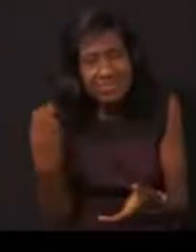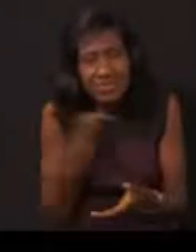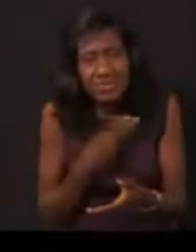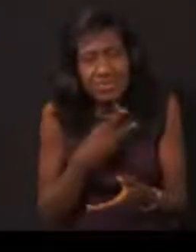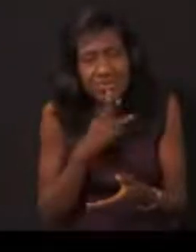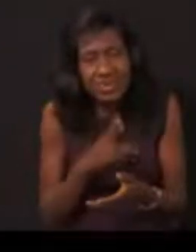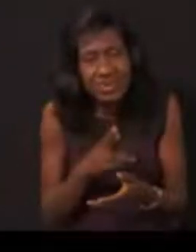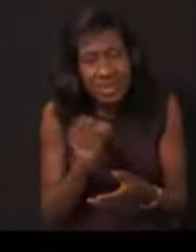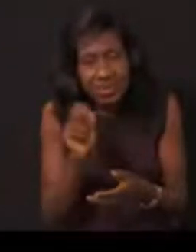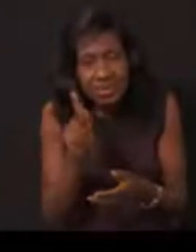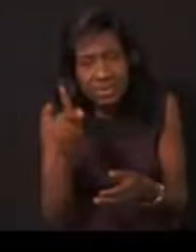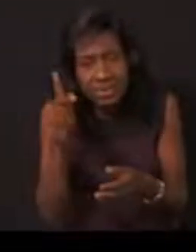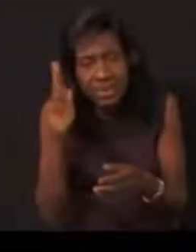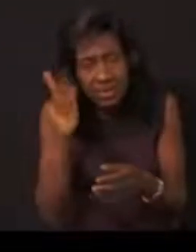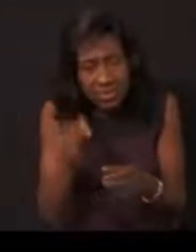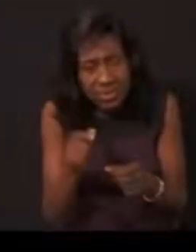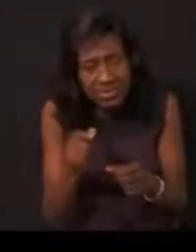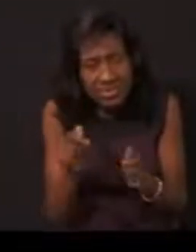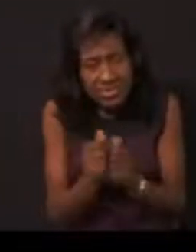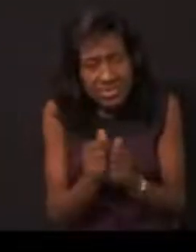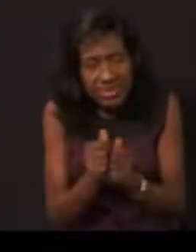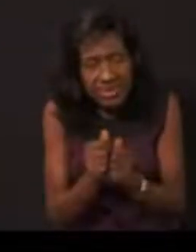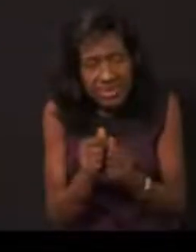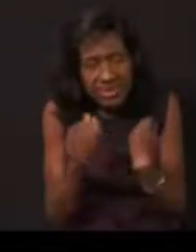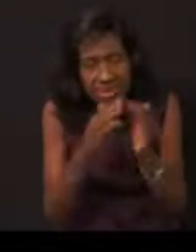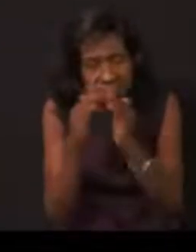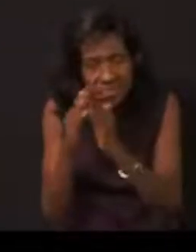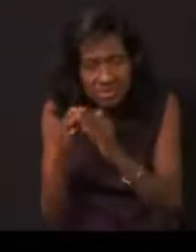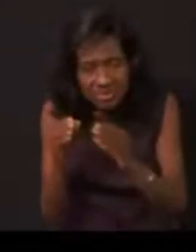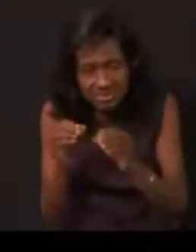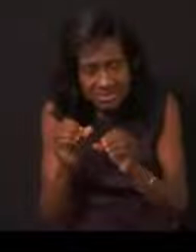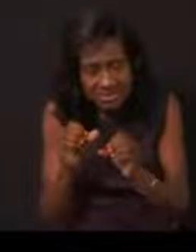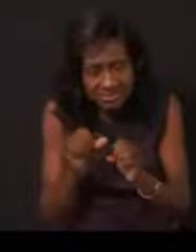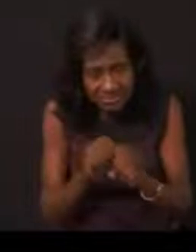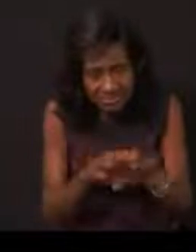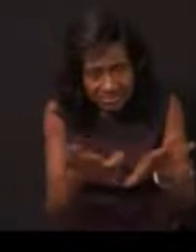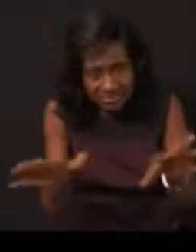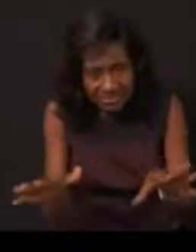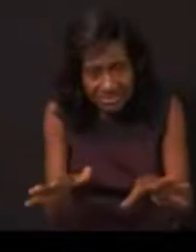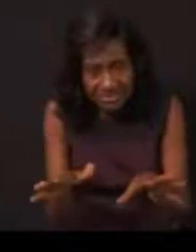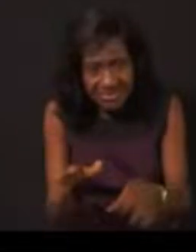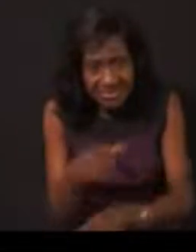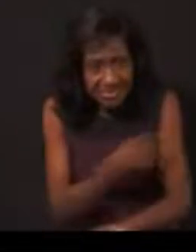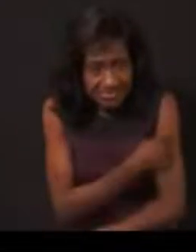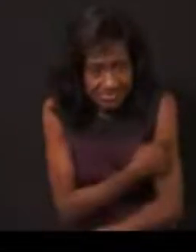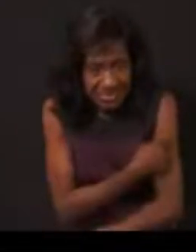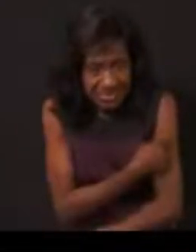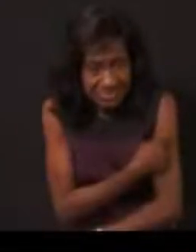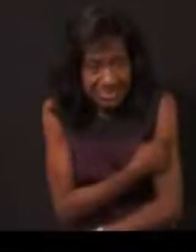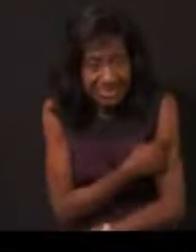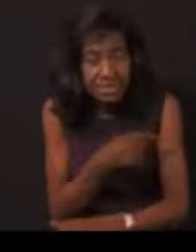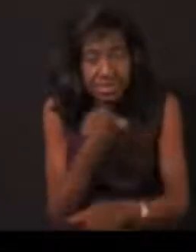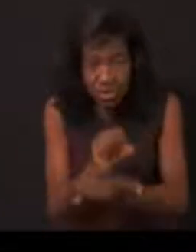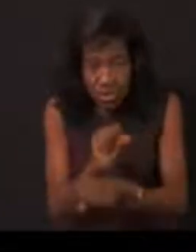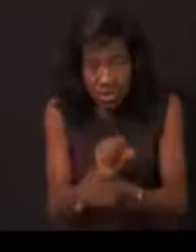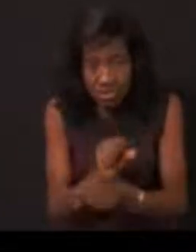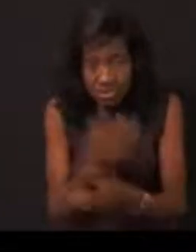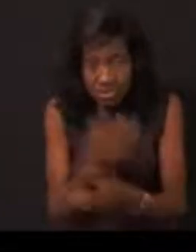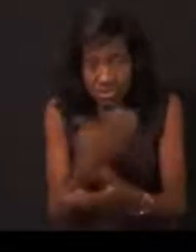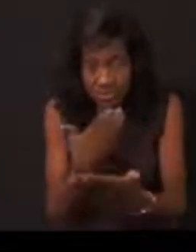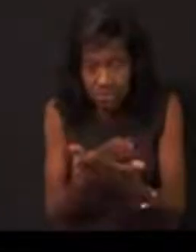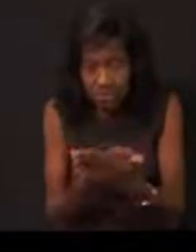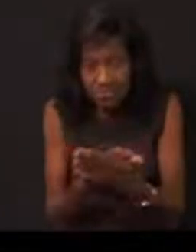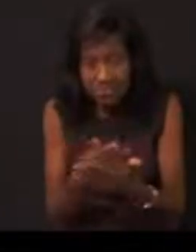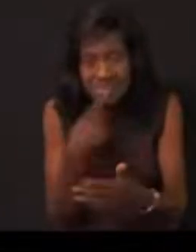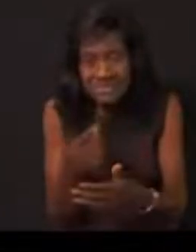community transmission. The vaccines are working, and our take-up is one of the best in the world. If we can't open